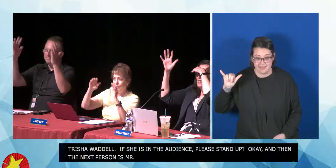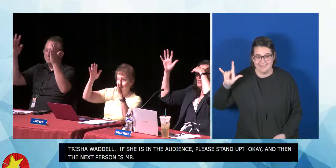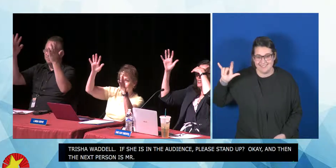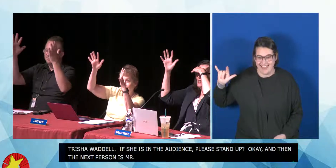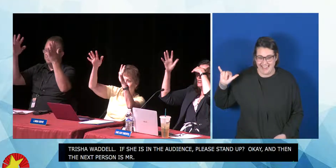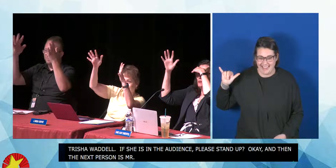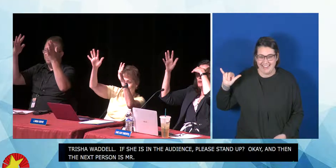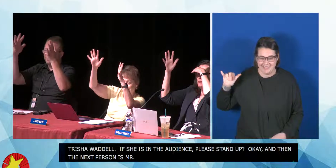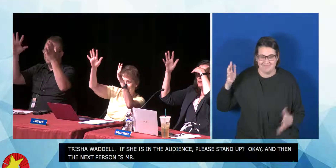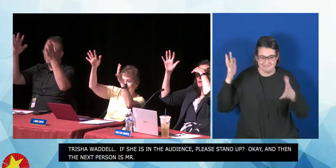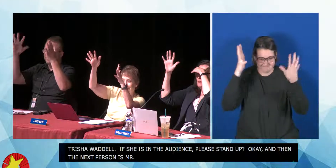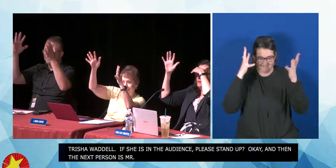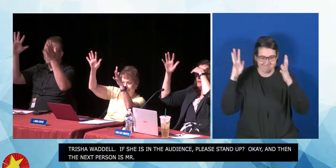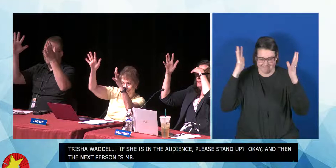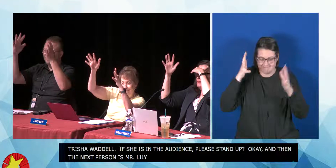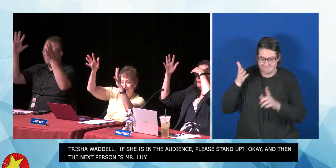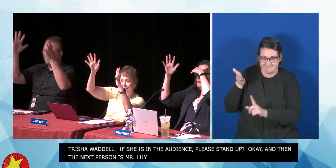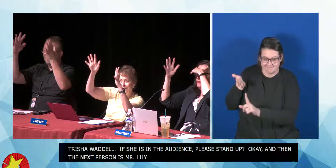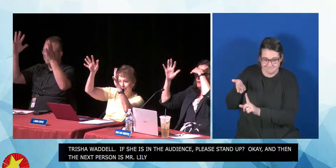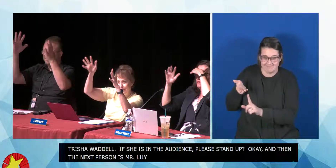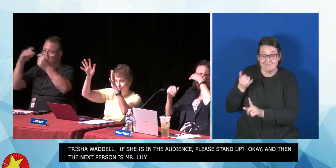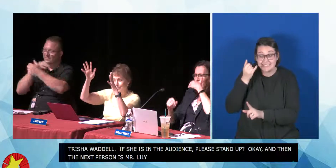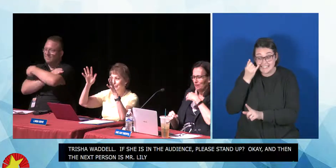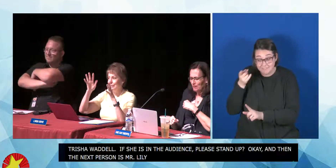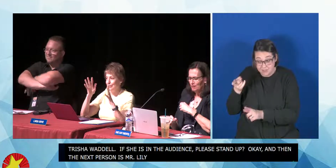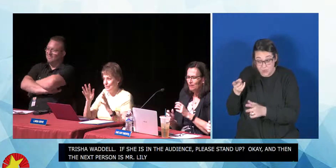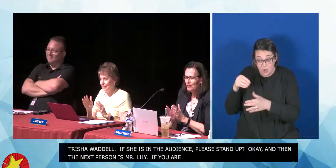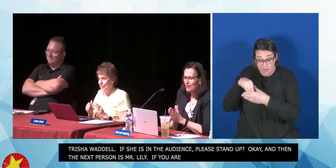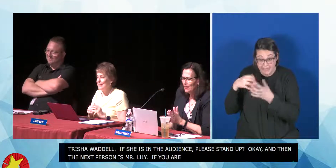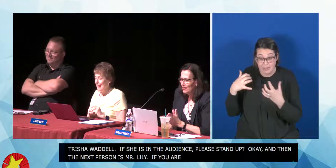Mr. Lilly, if you are in the auditorium,